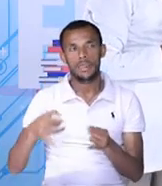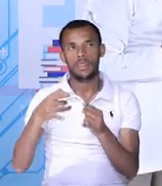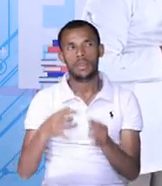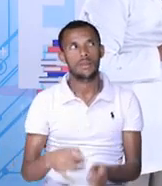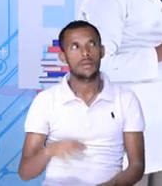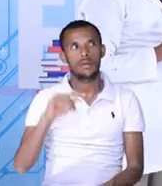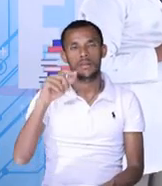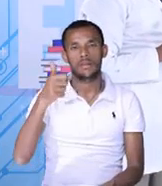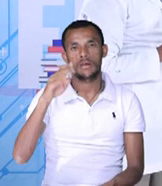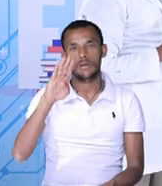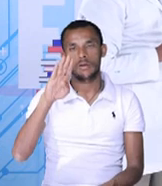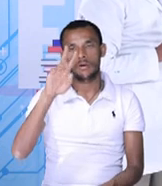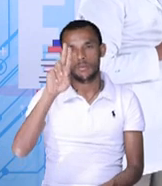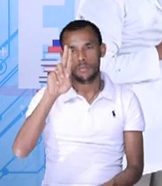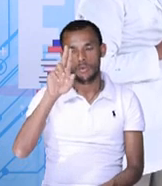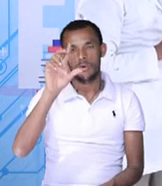using a tabular method.